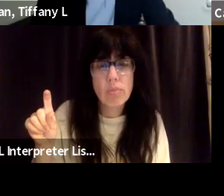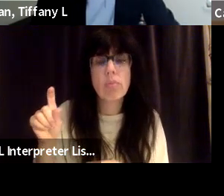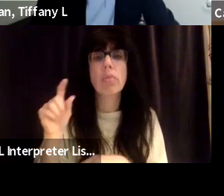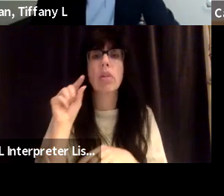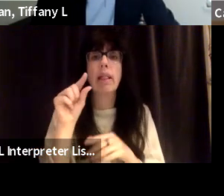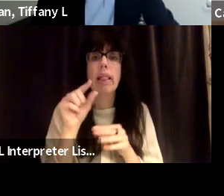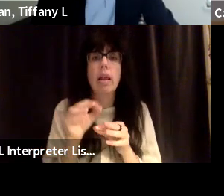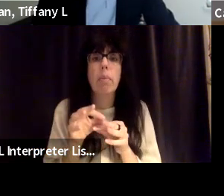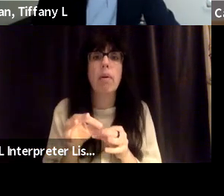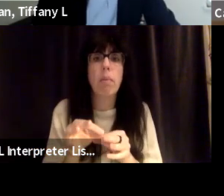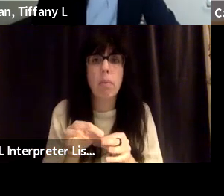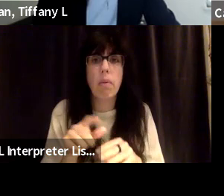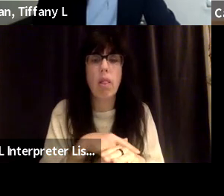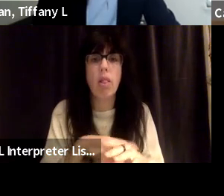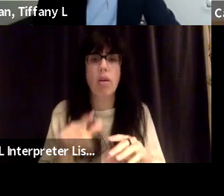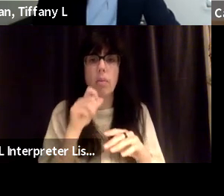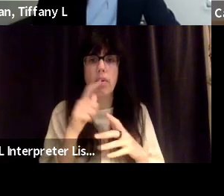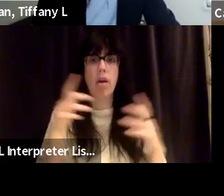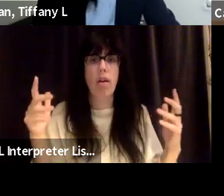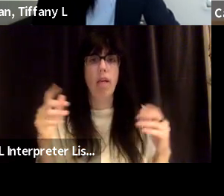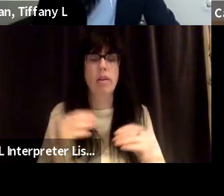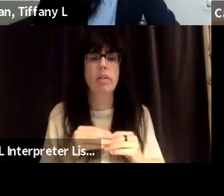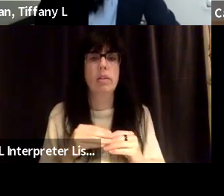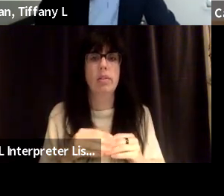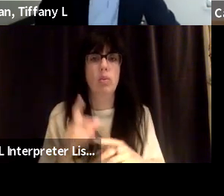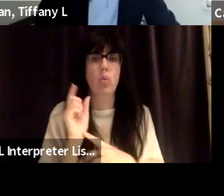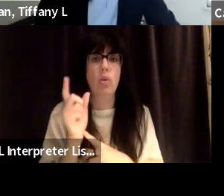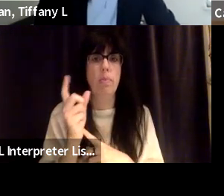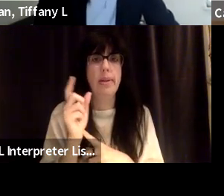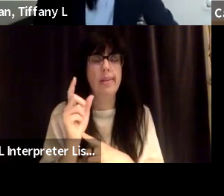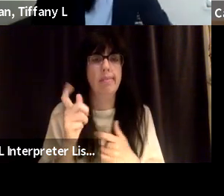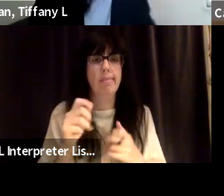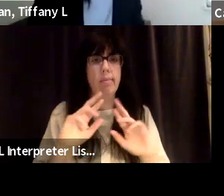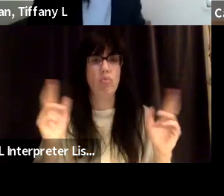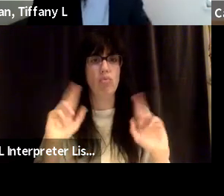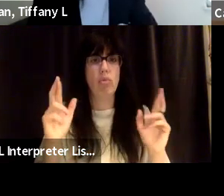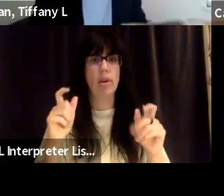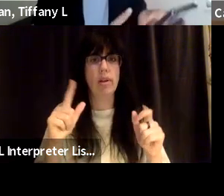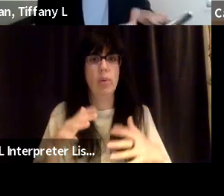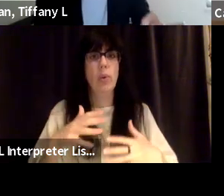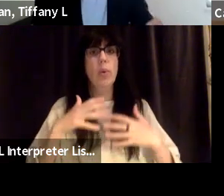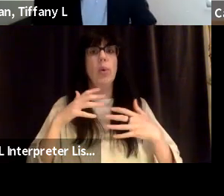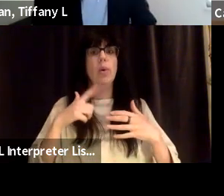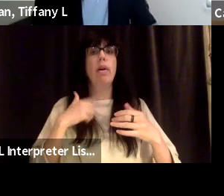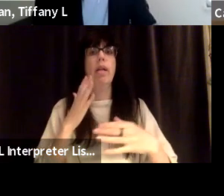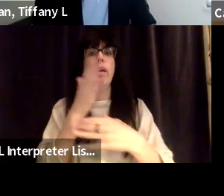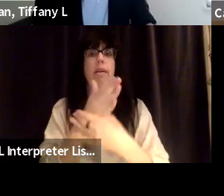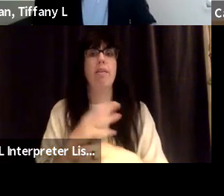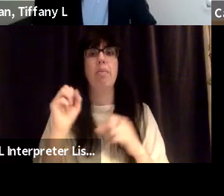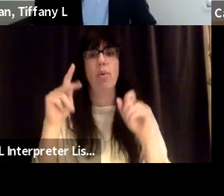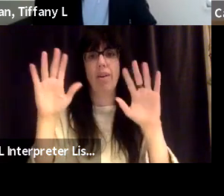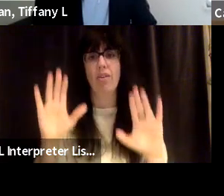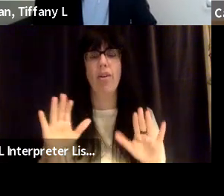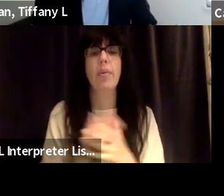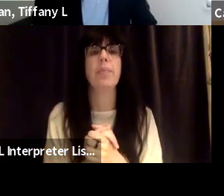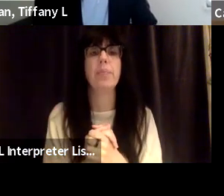go a little bit longer, okay. But not much. So okay. Like one, I'm like ready for him to take a breath and then I'll... Okay, great. All right. I'd like